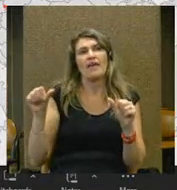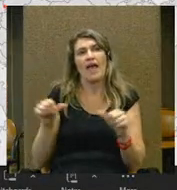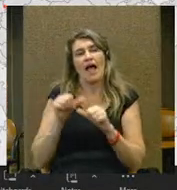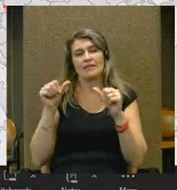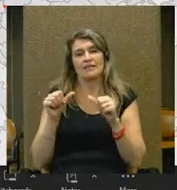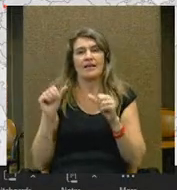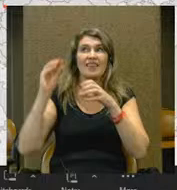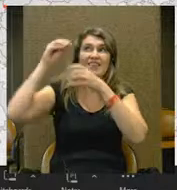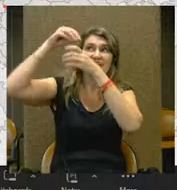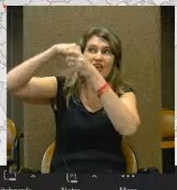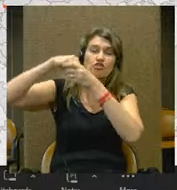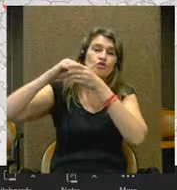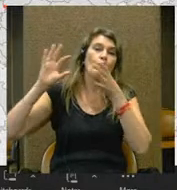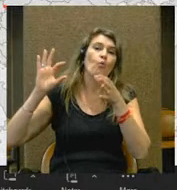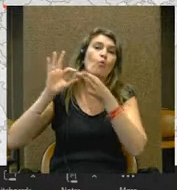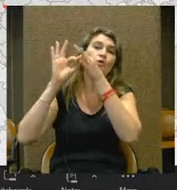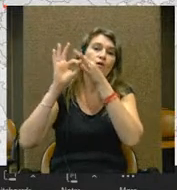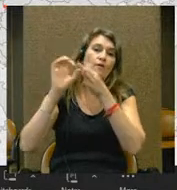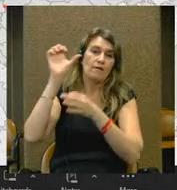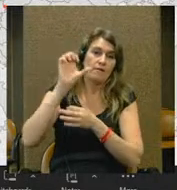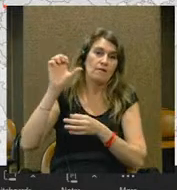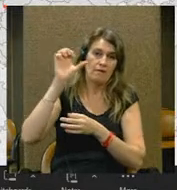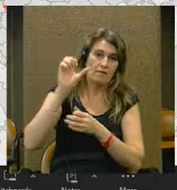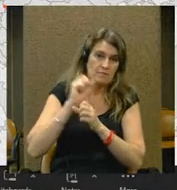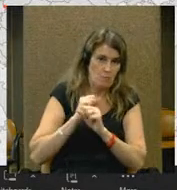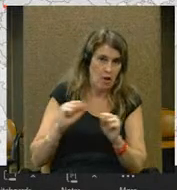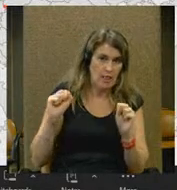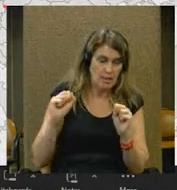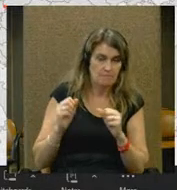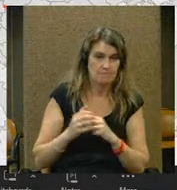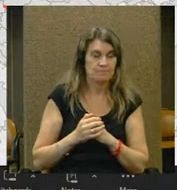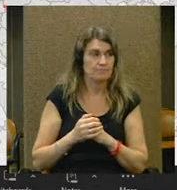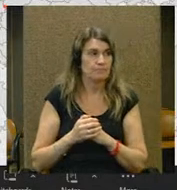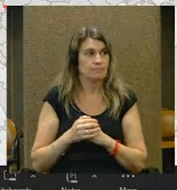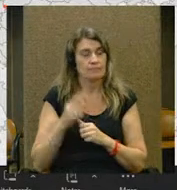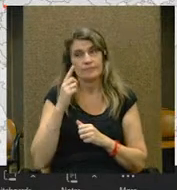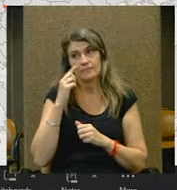large scale. Now I'll pass over to Mafalda, who can talk